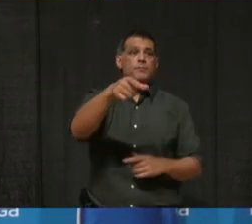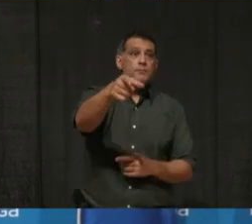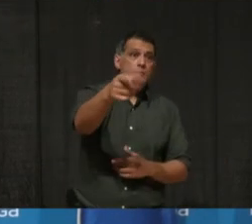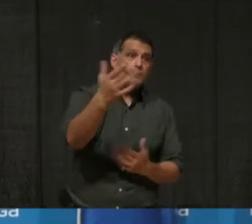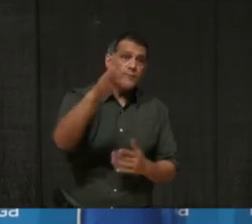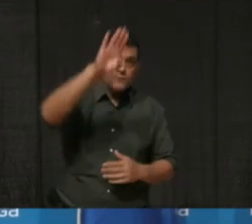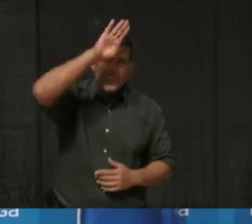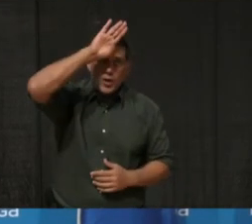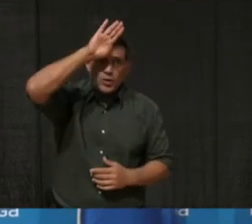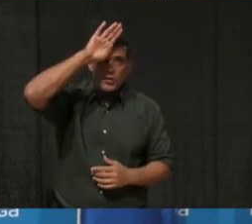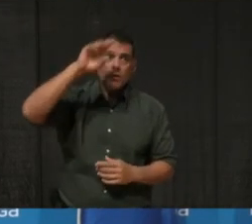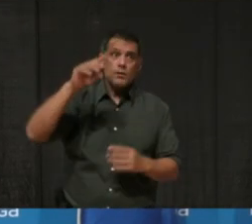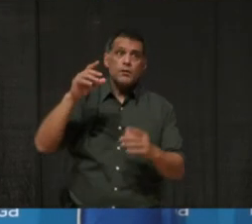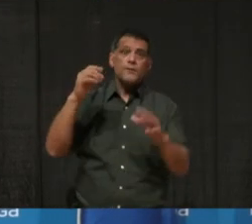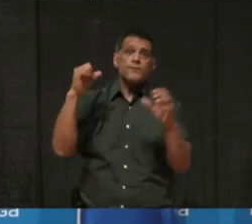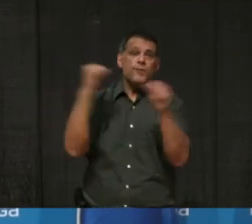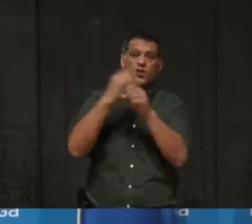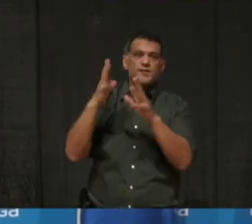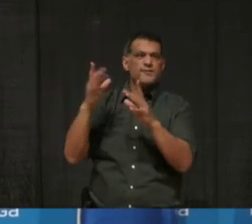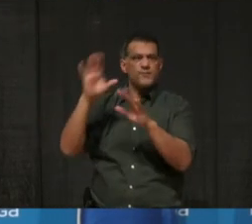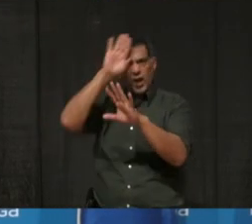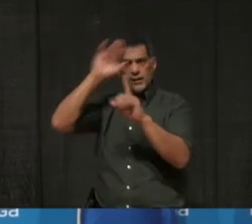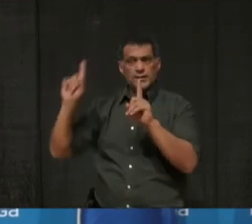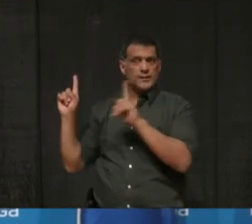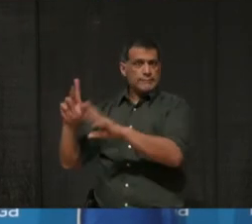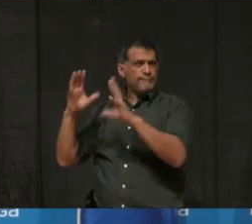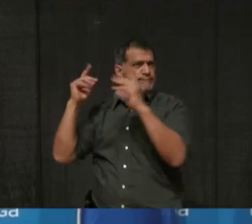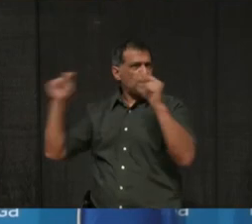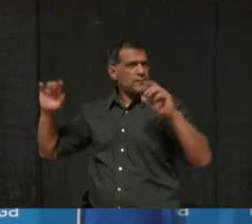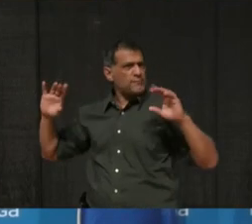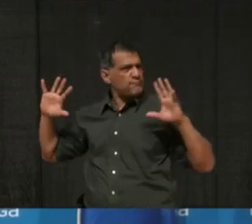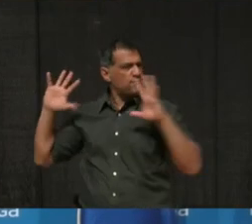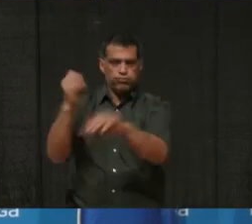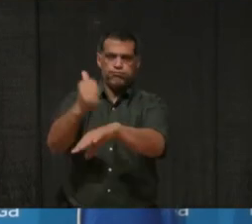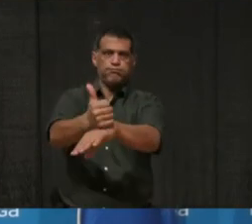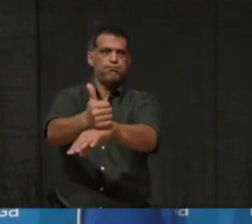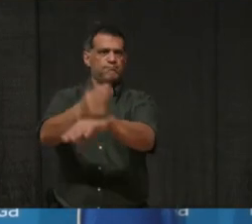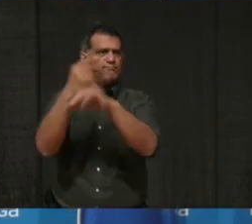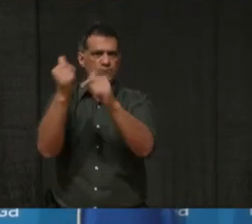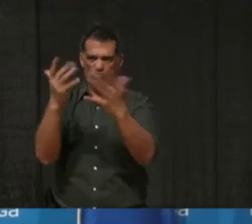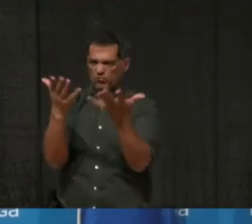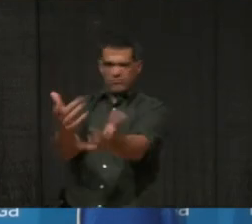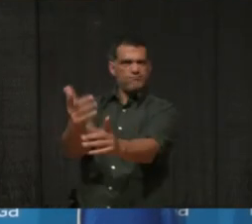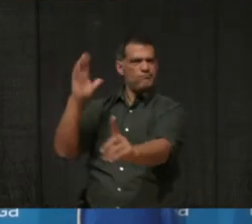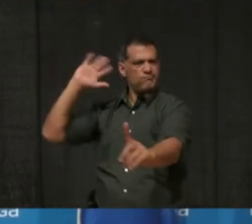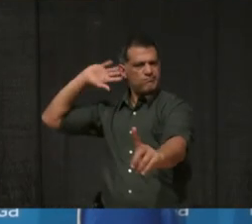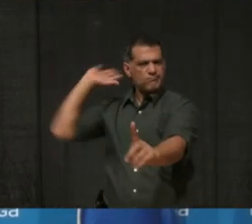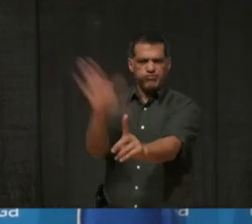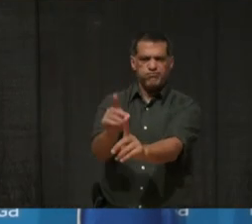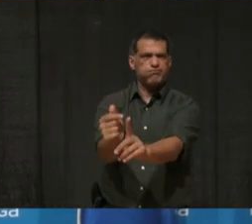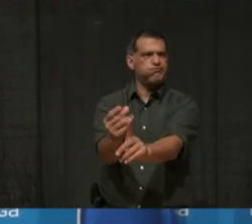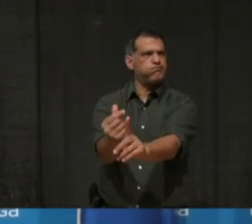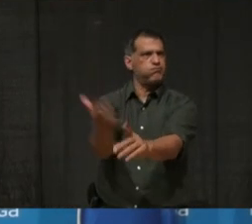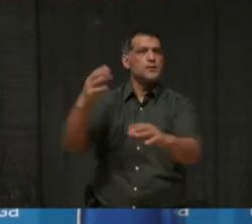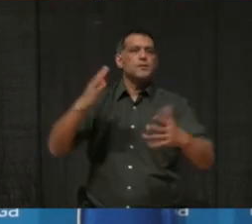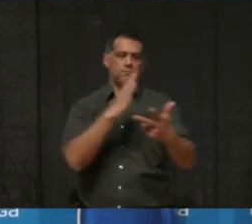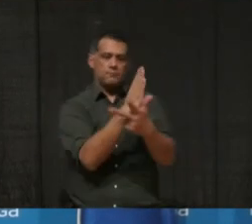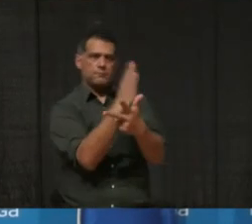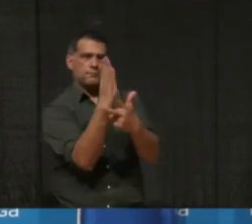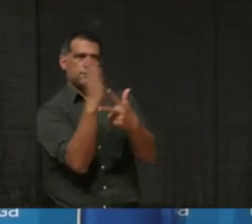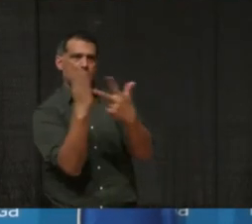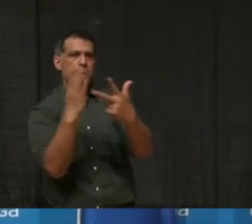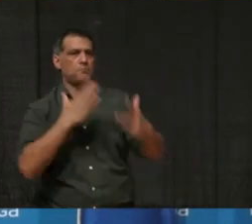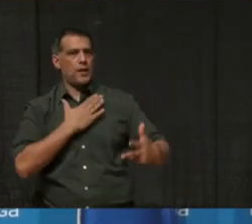are needed in an emergency situation, they're there in a timely manner. So those are the three key aspects I will be looking at as fire chief.